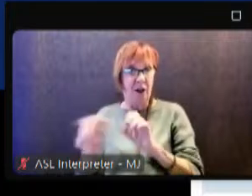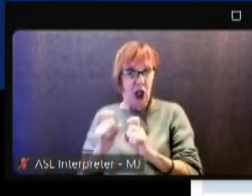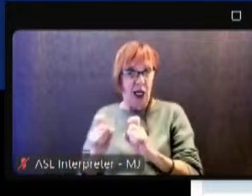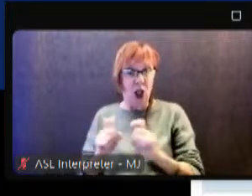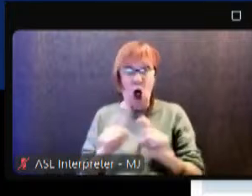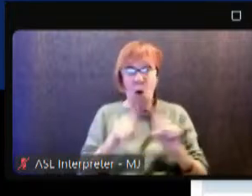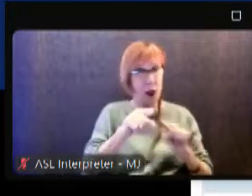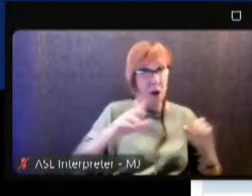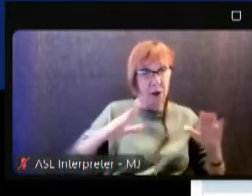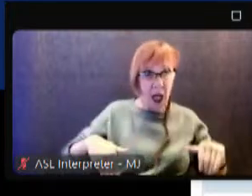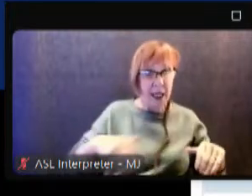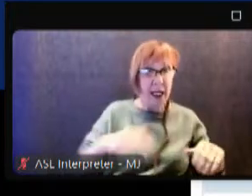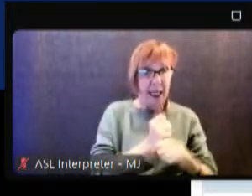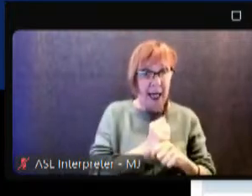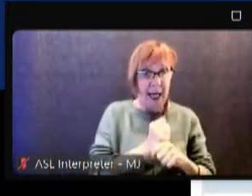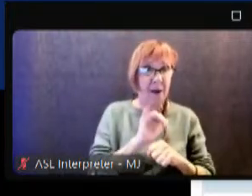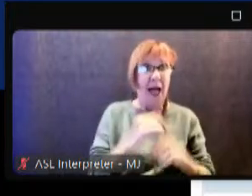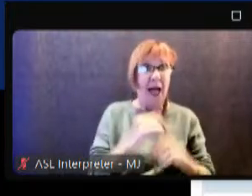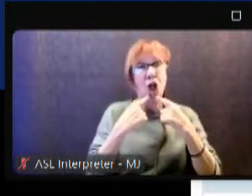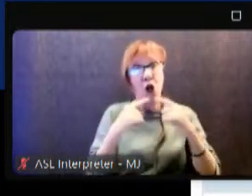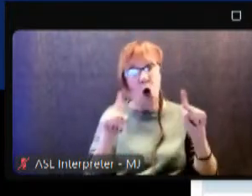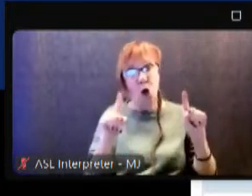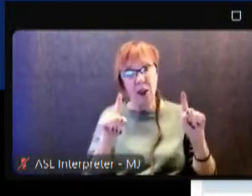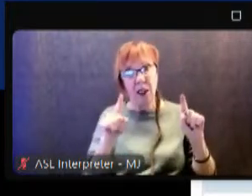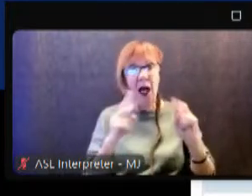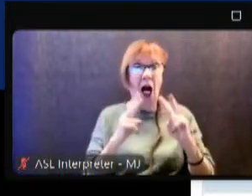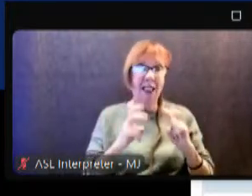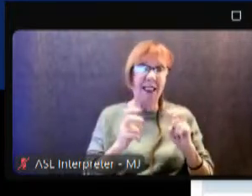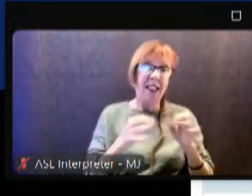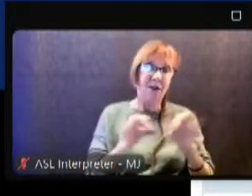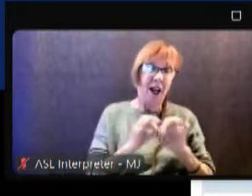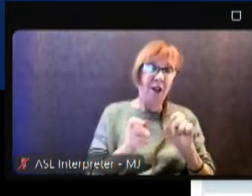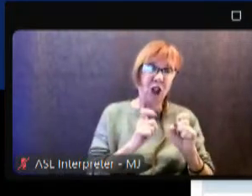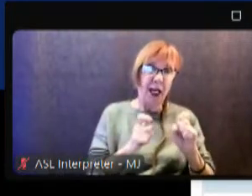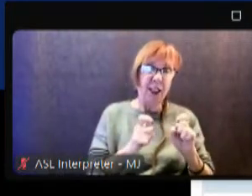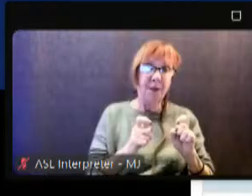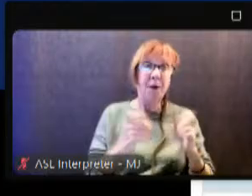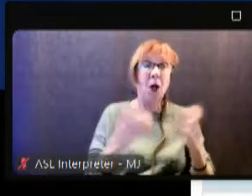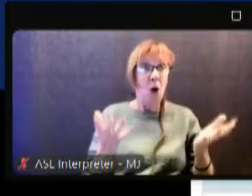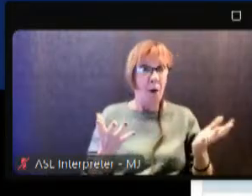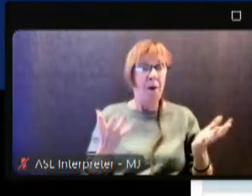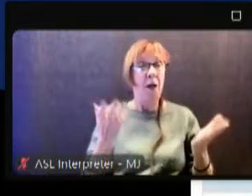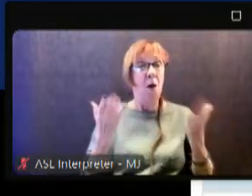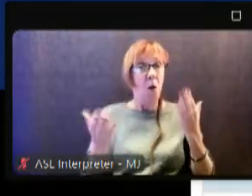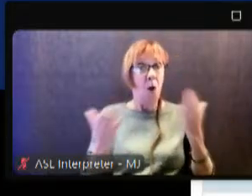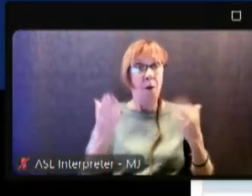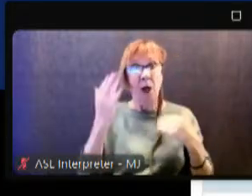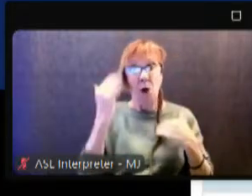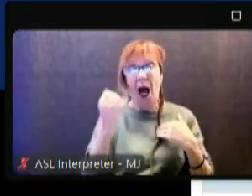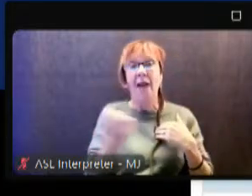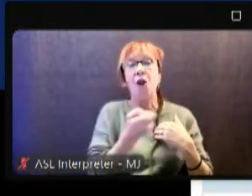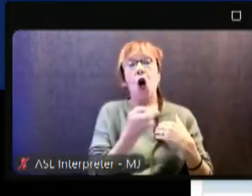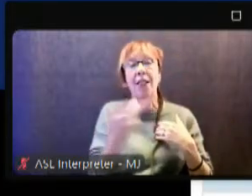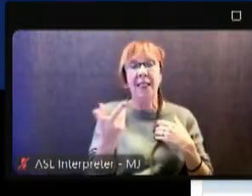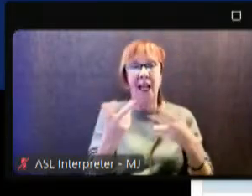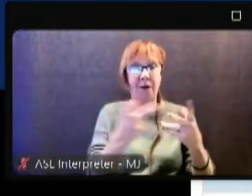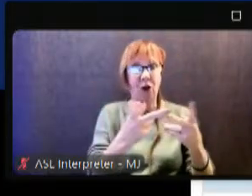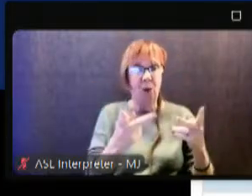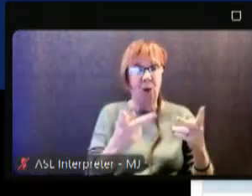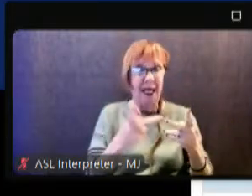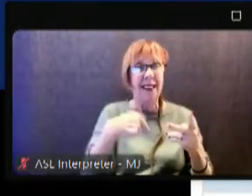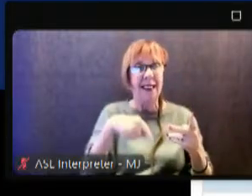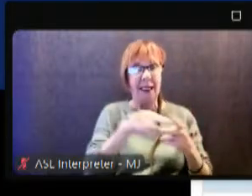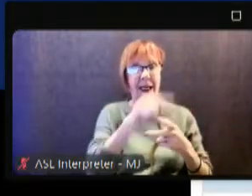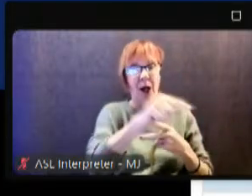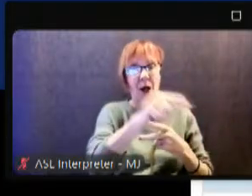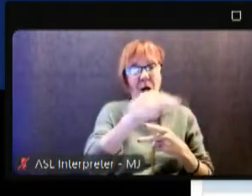notice of assessed value change, and that is because there's still a number of parcels out there that we have to do additional work on. Some